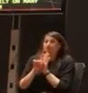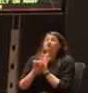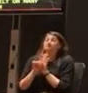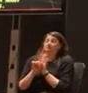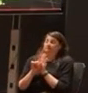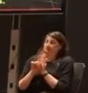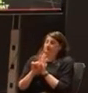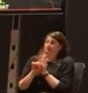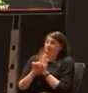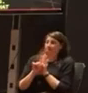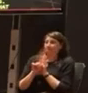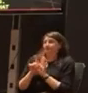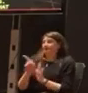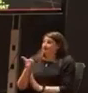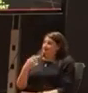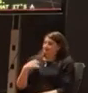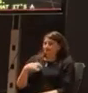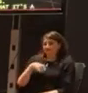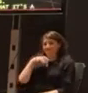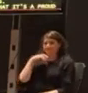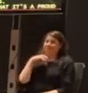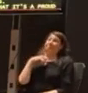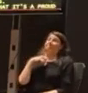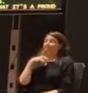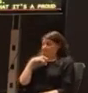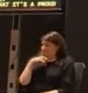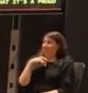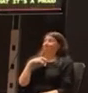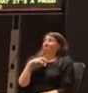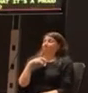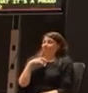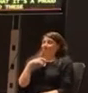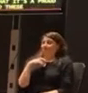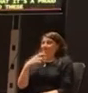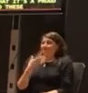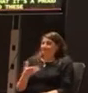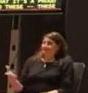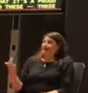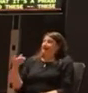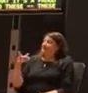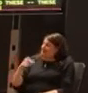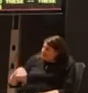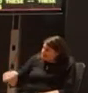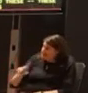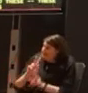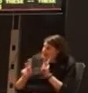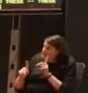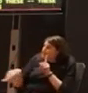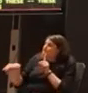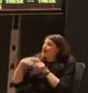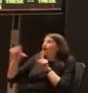it's a proud history, and these individuals and more